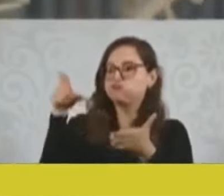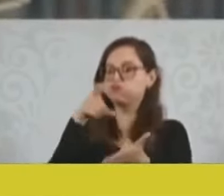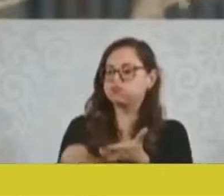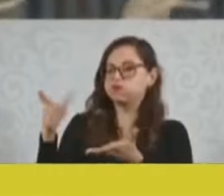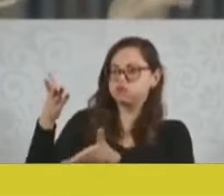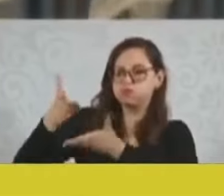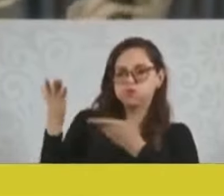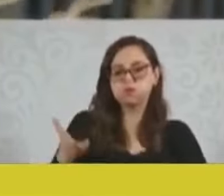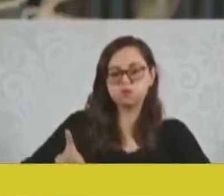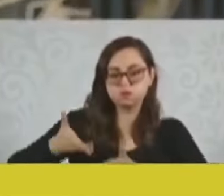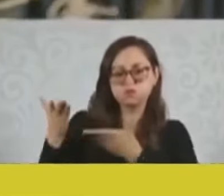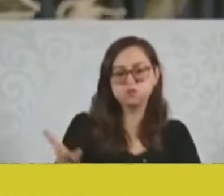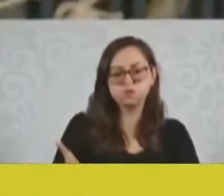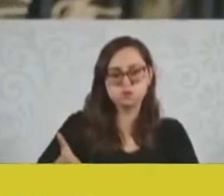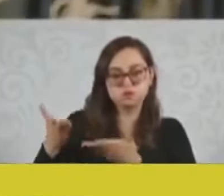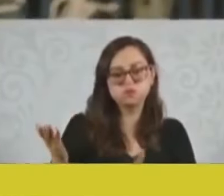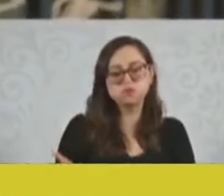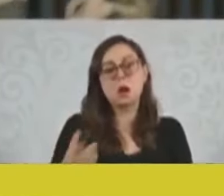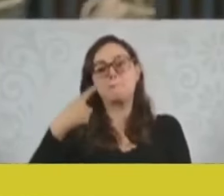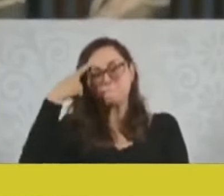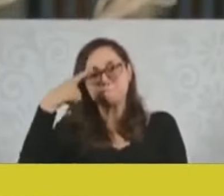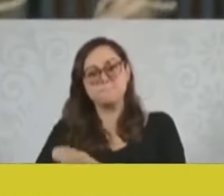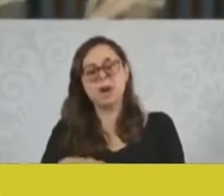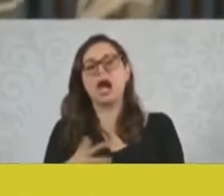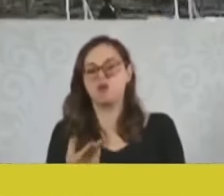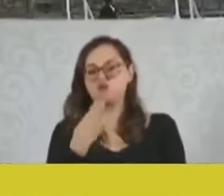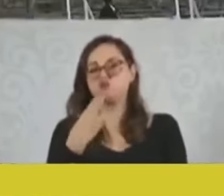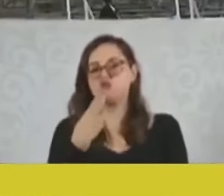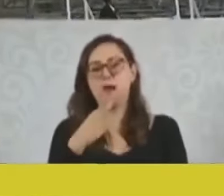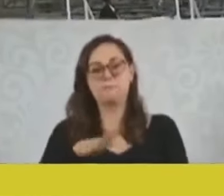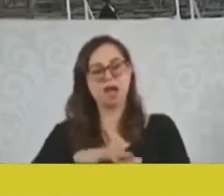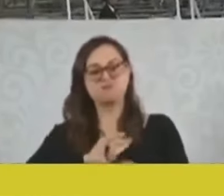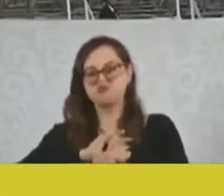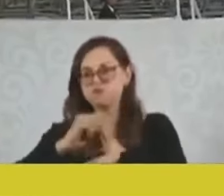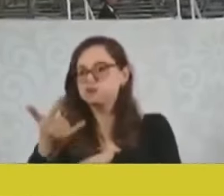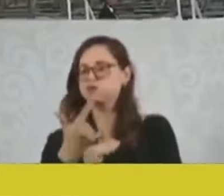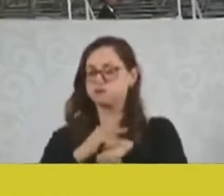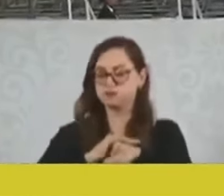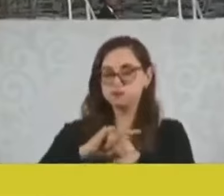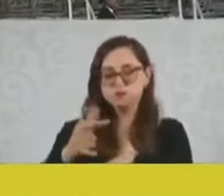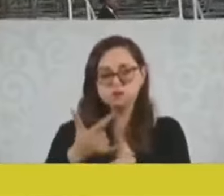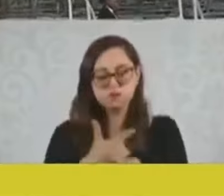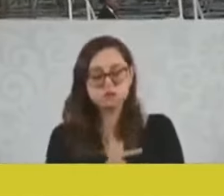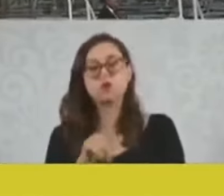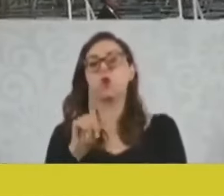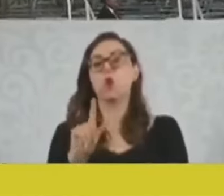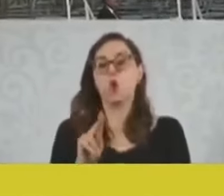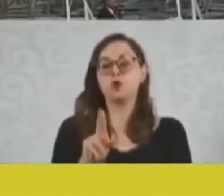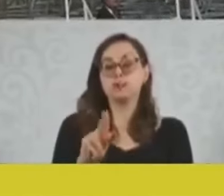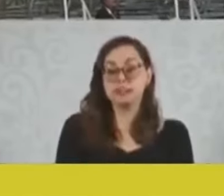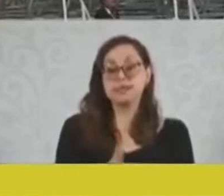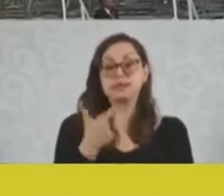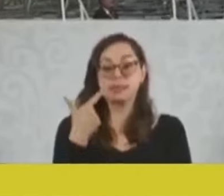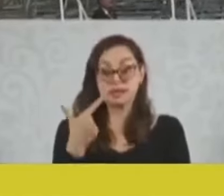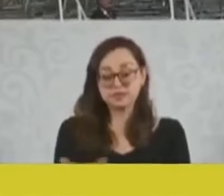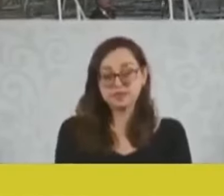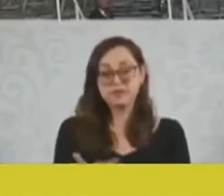2025-2027, several aircrafts will arrive to strengthen the airline of the people.